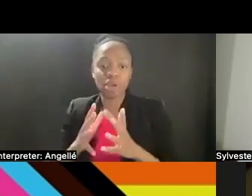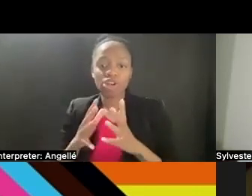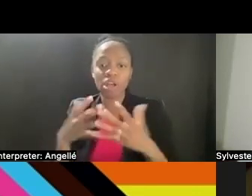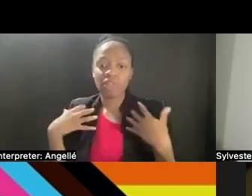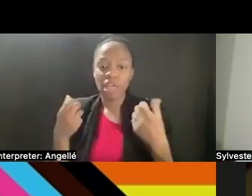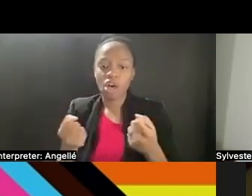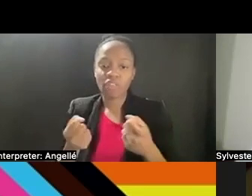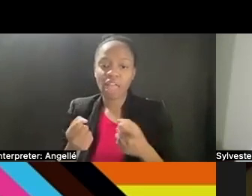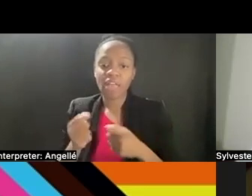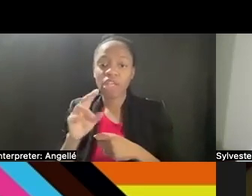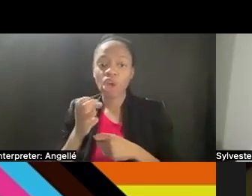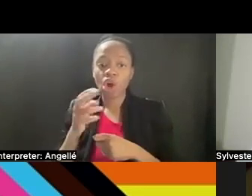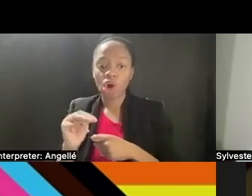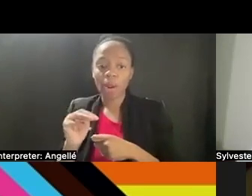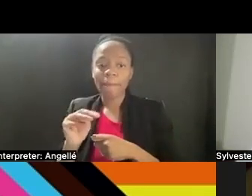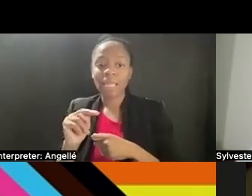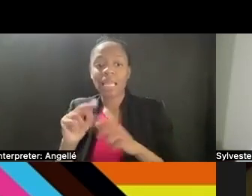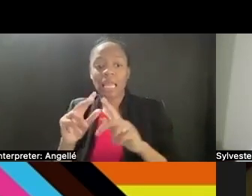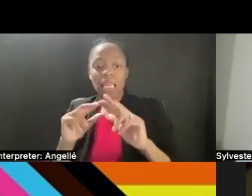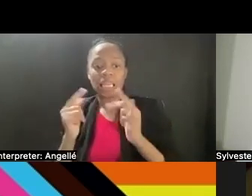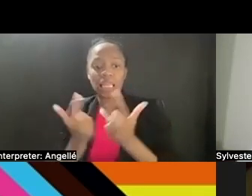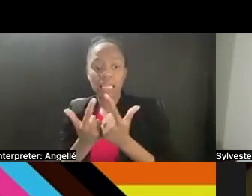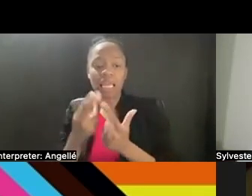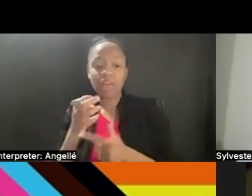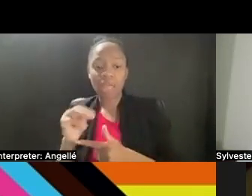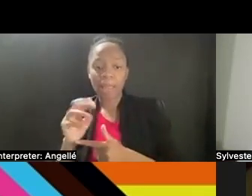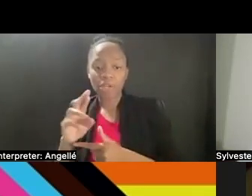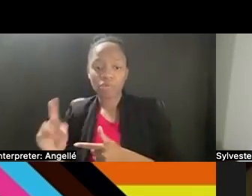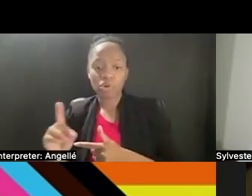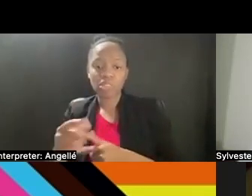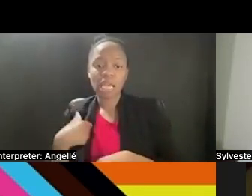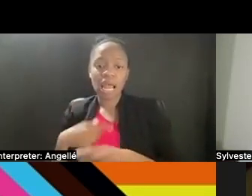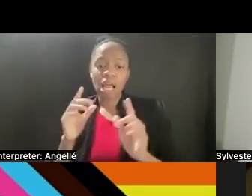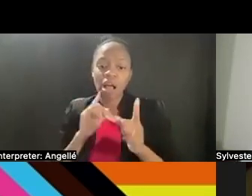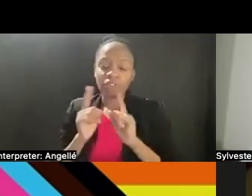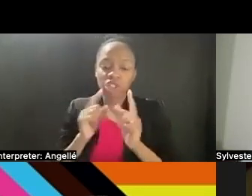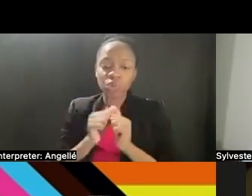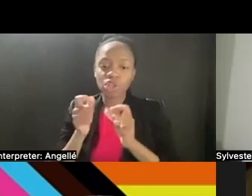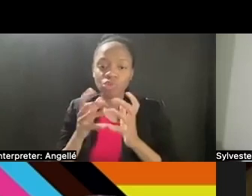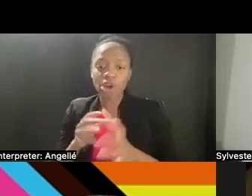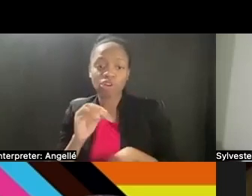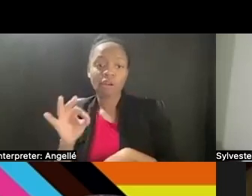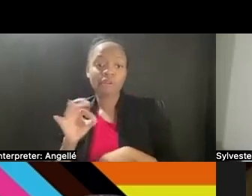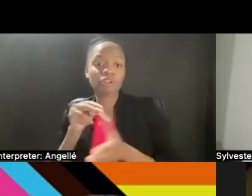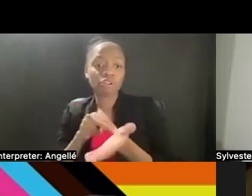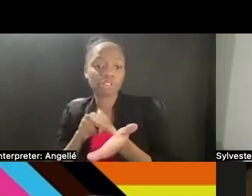Roads, and I had a conversation with the director of nursing at Hampton University, and we were talking about the fact that there aren't any